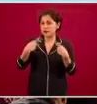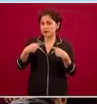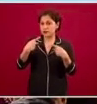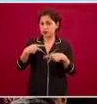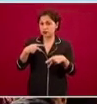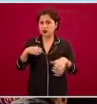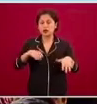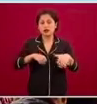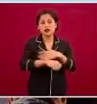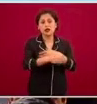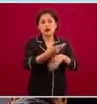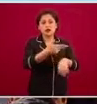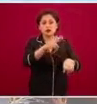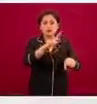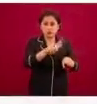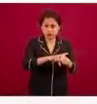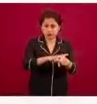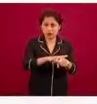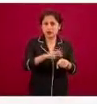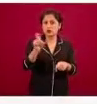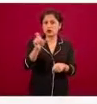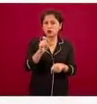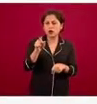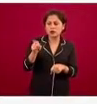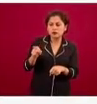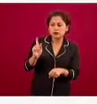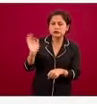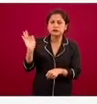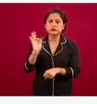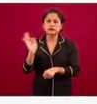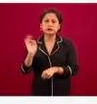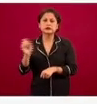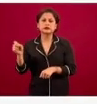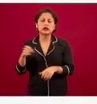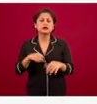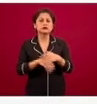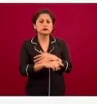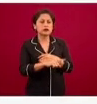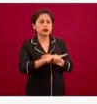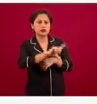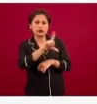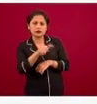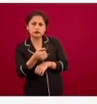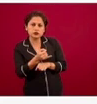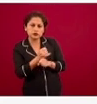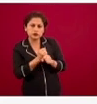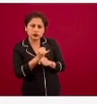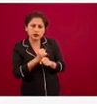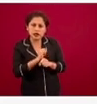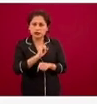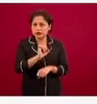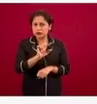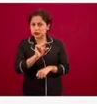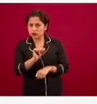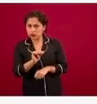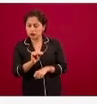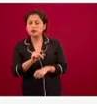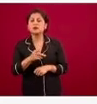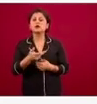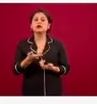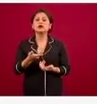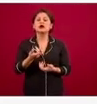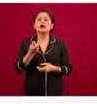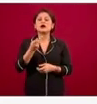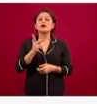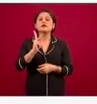this is the clinical state of patients at the moment of their admission at the hospital facilities.